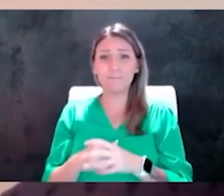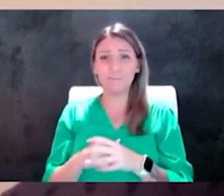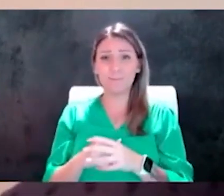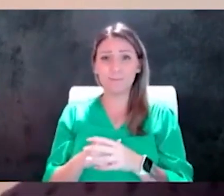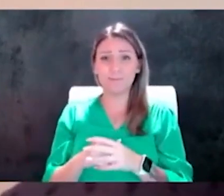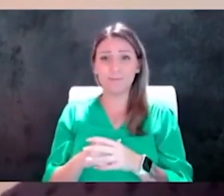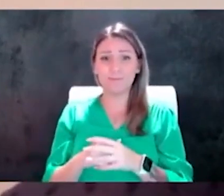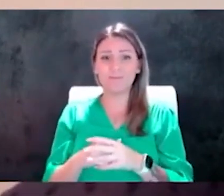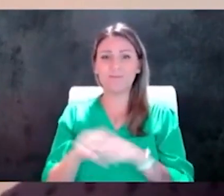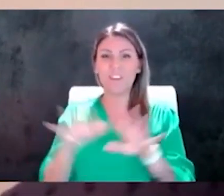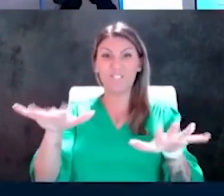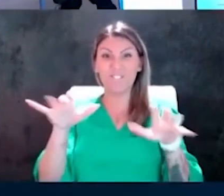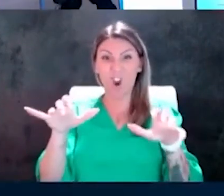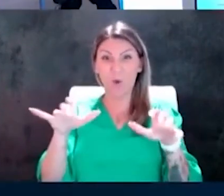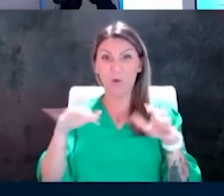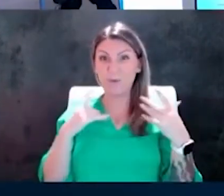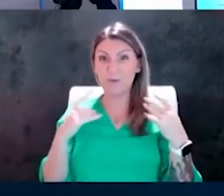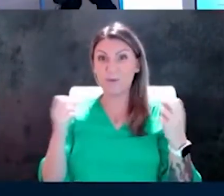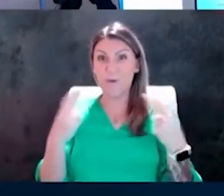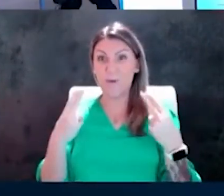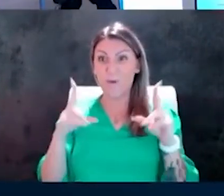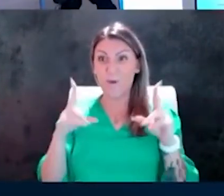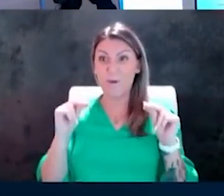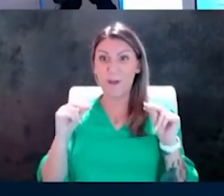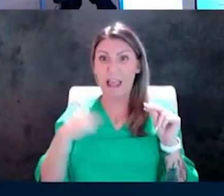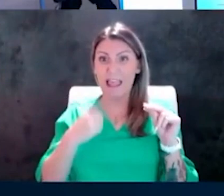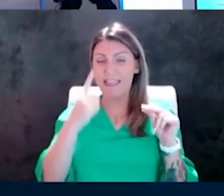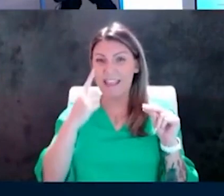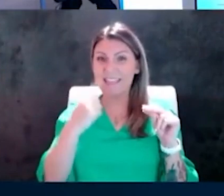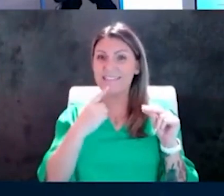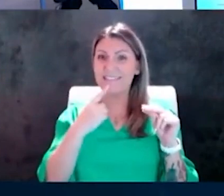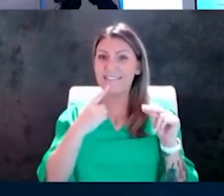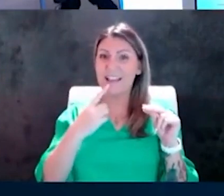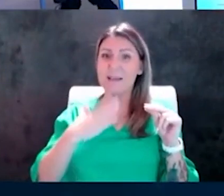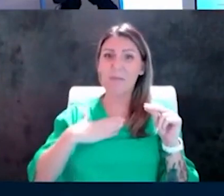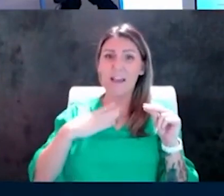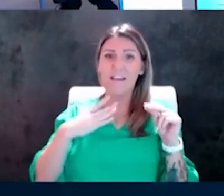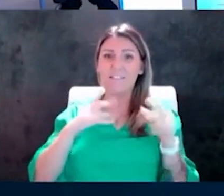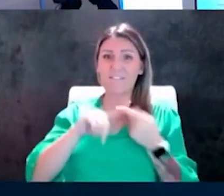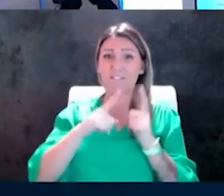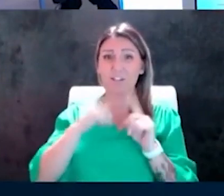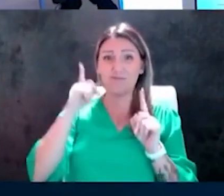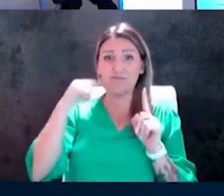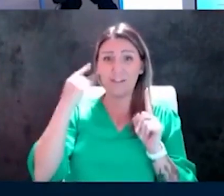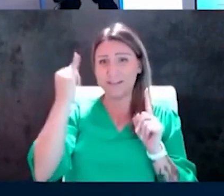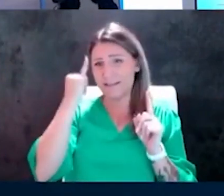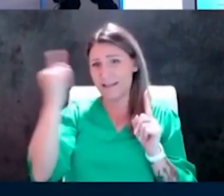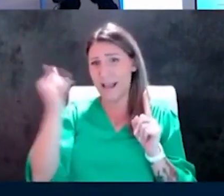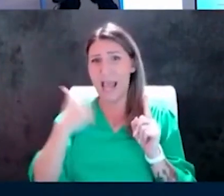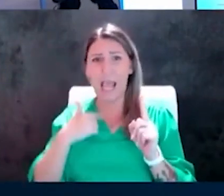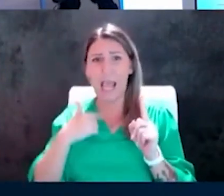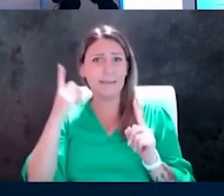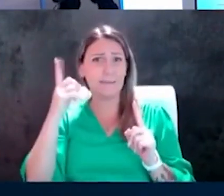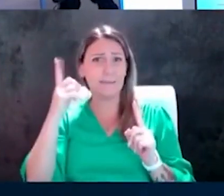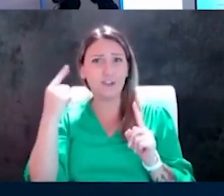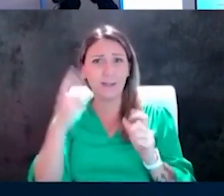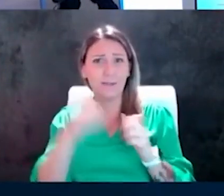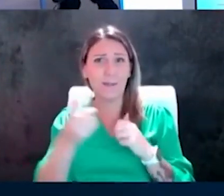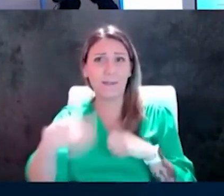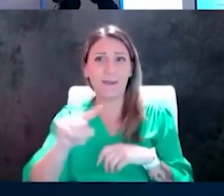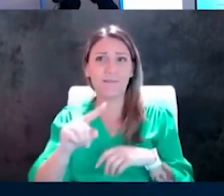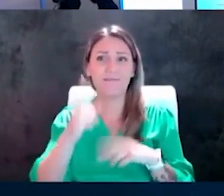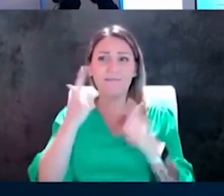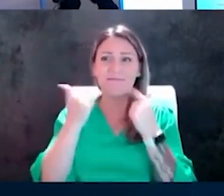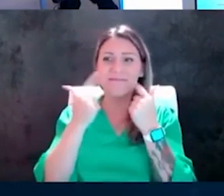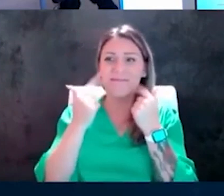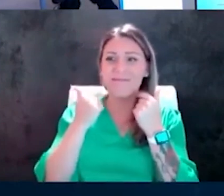Oh, she froze on us. I think she was about to say, if my friends had a crazy idea, I was going to go get crazy with them. That's exactly right. And I understand that thing, and I do that as